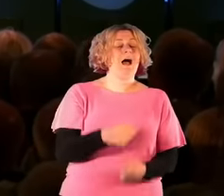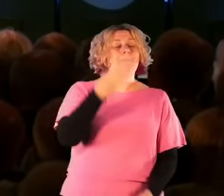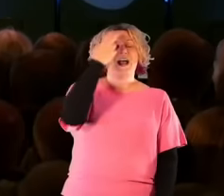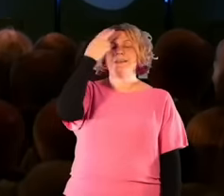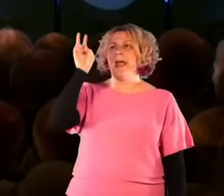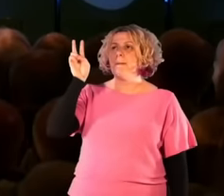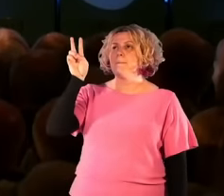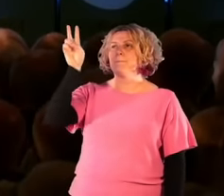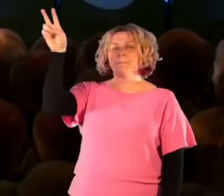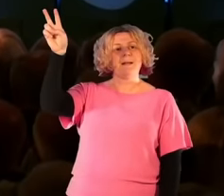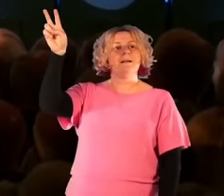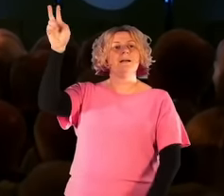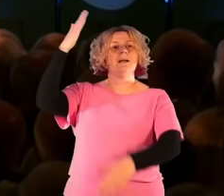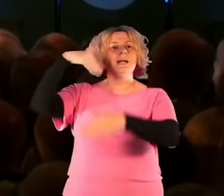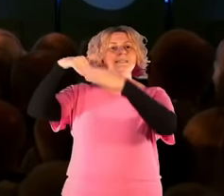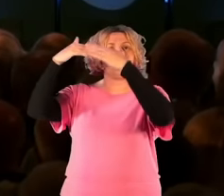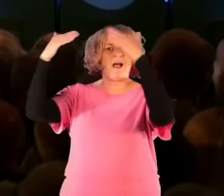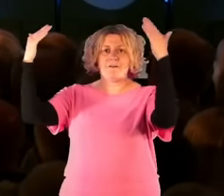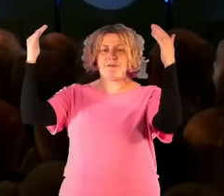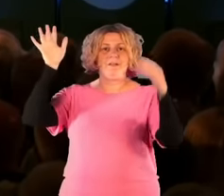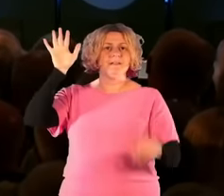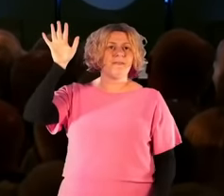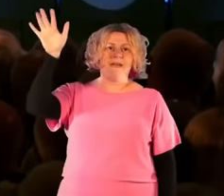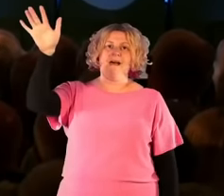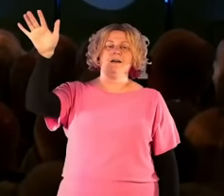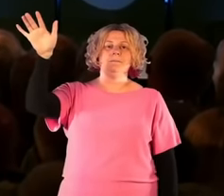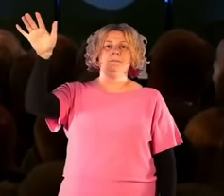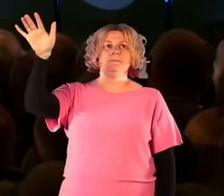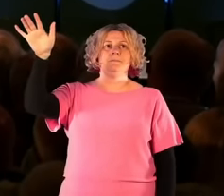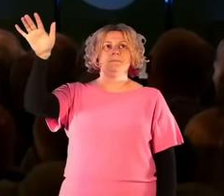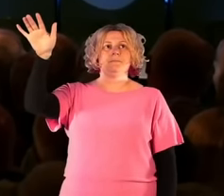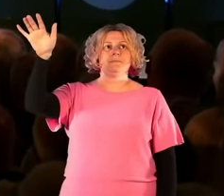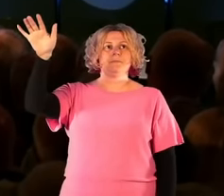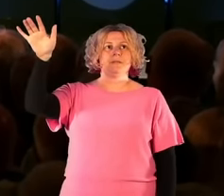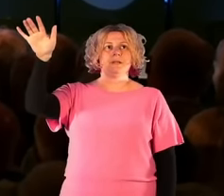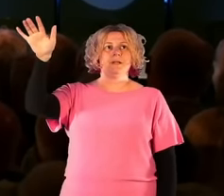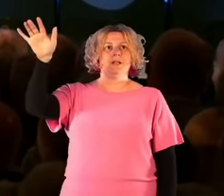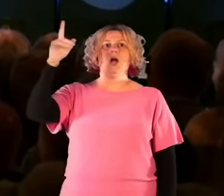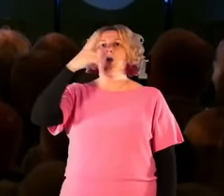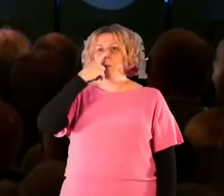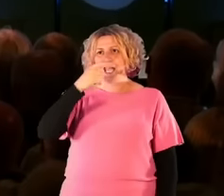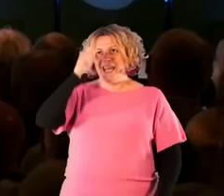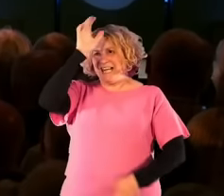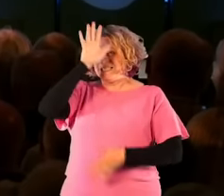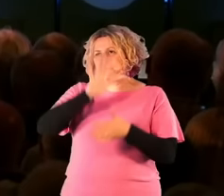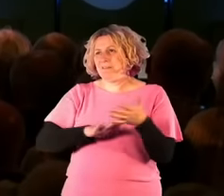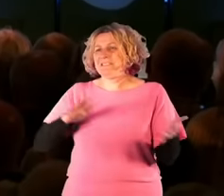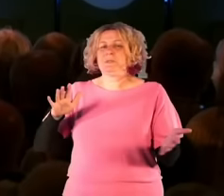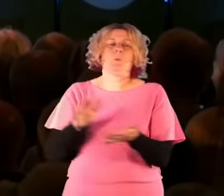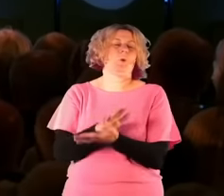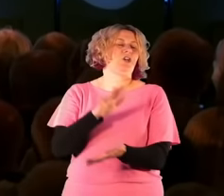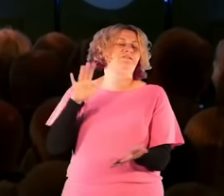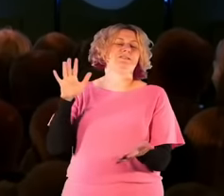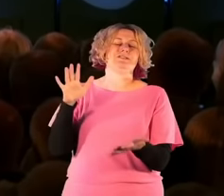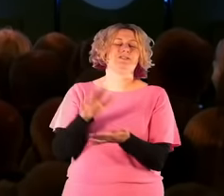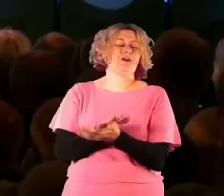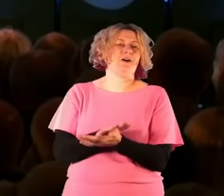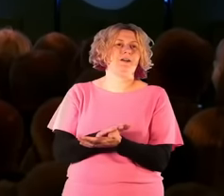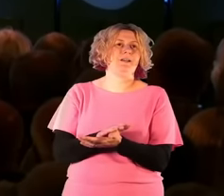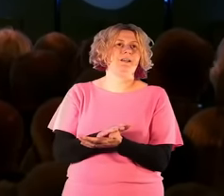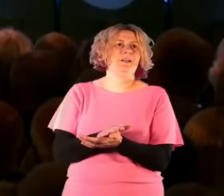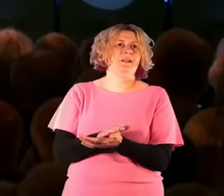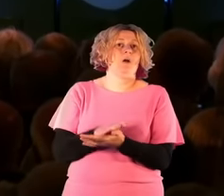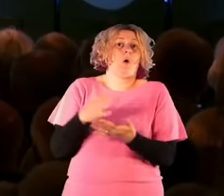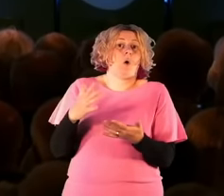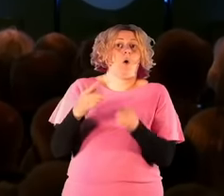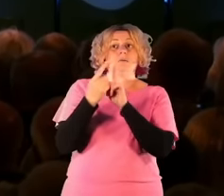name is written in heaven. And you get to experience all this wonderful joy. Or you get to be separated from all those